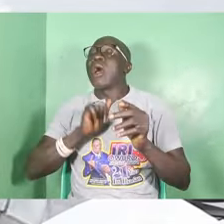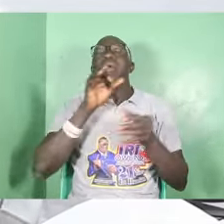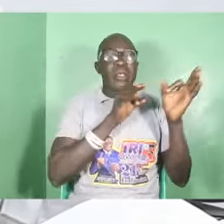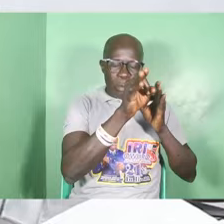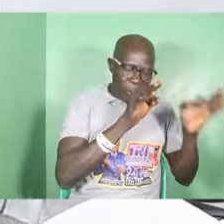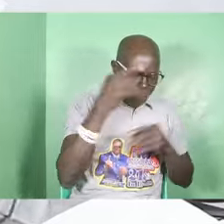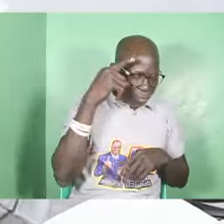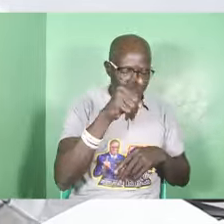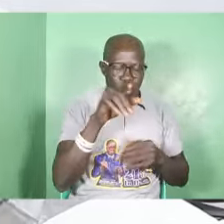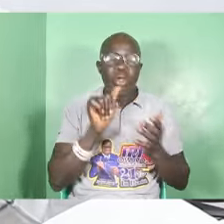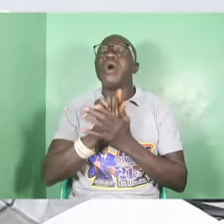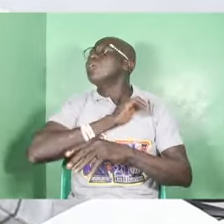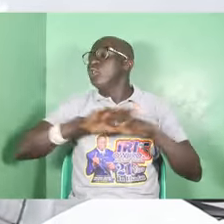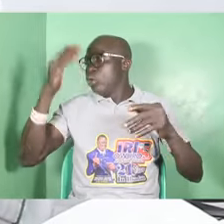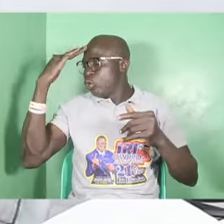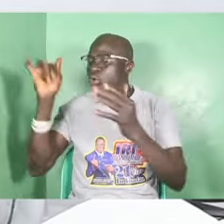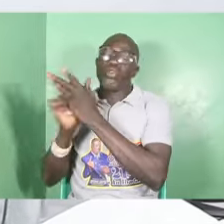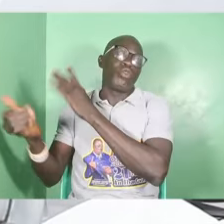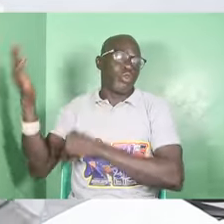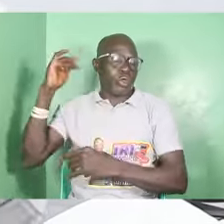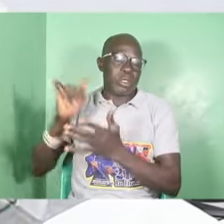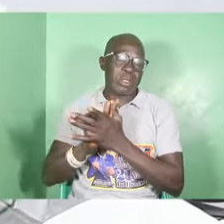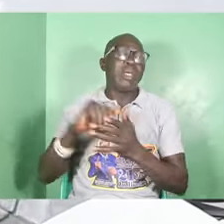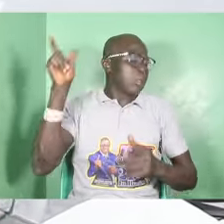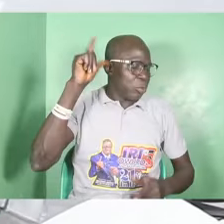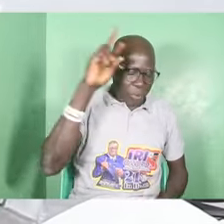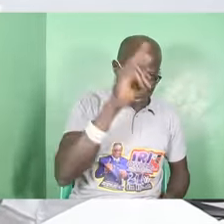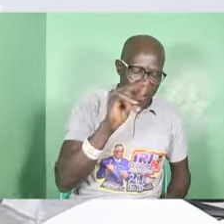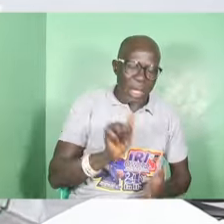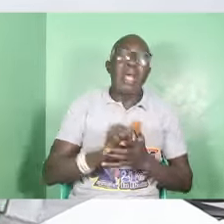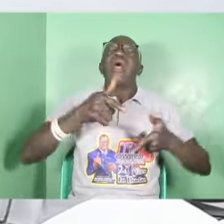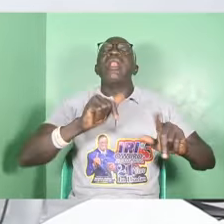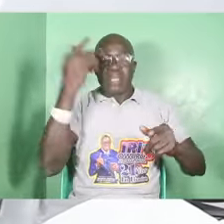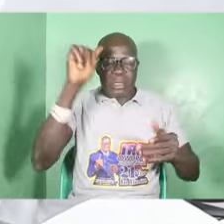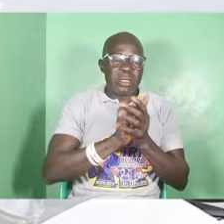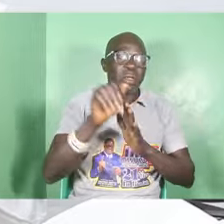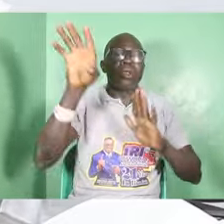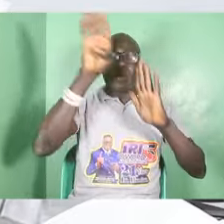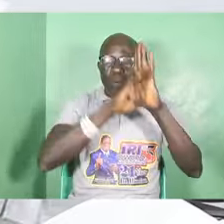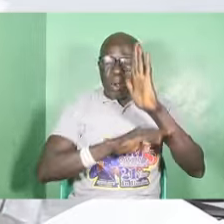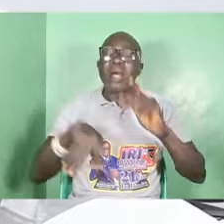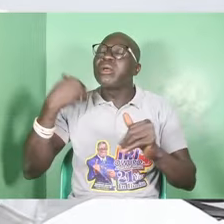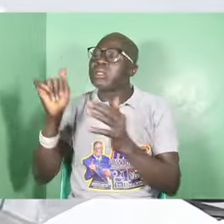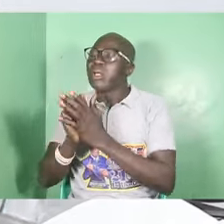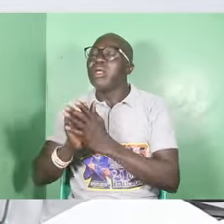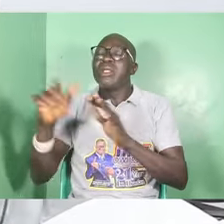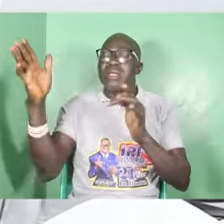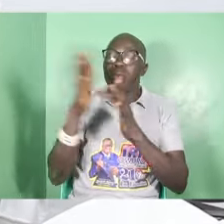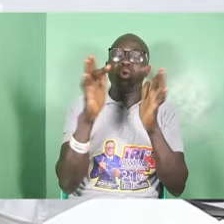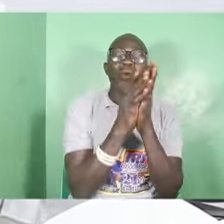fún ẹ. I'm the one to tell you. O lè má mọ. You may not know. Ẹgbọ́n mi sà. This is true. Ẹja lọ wo ti Mark wí. Let's look at the book of Mark.